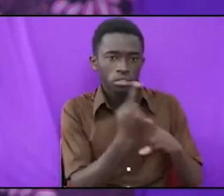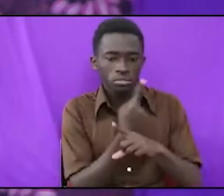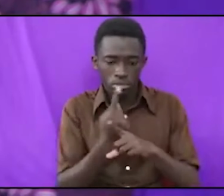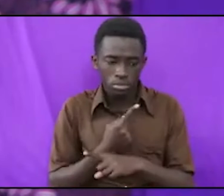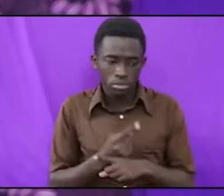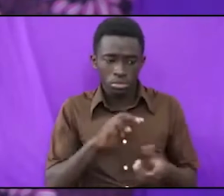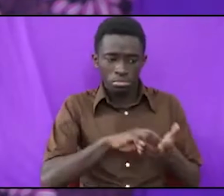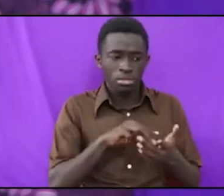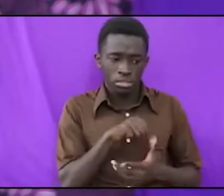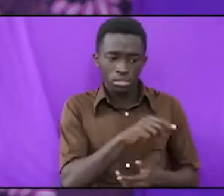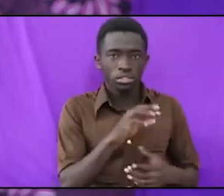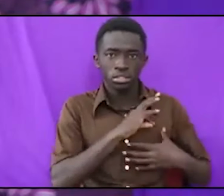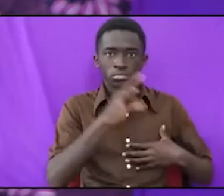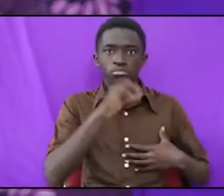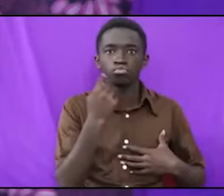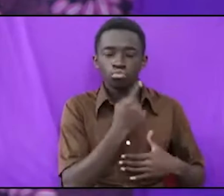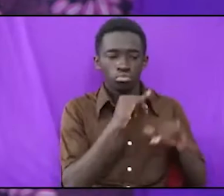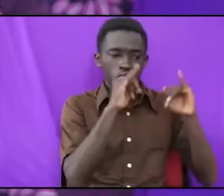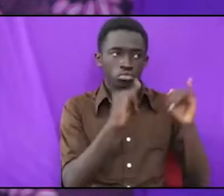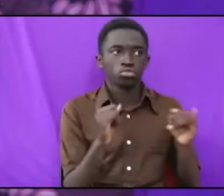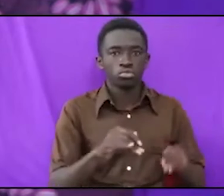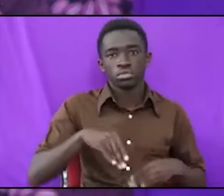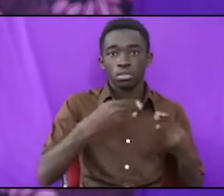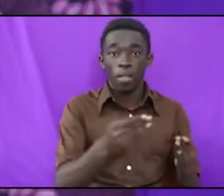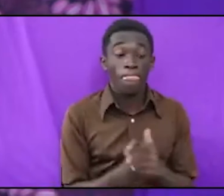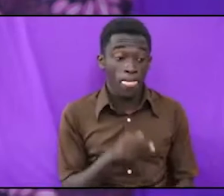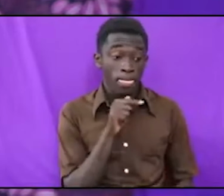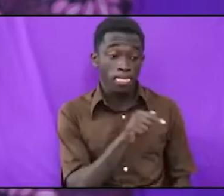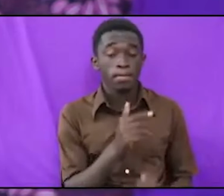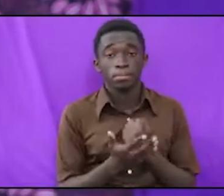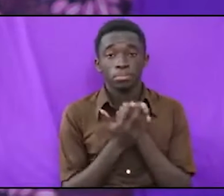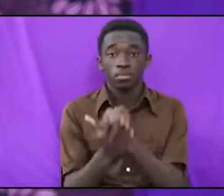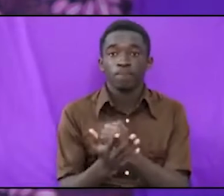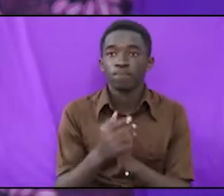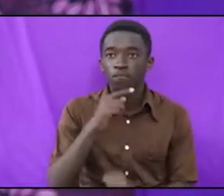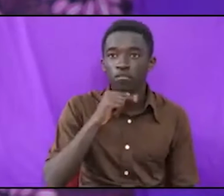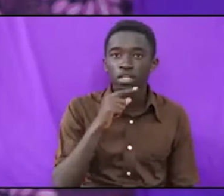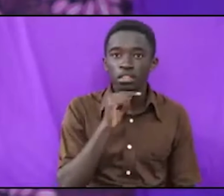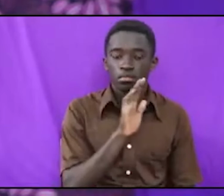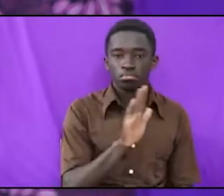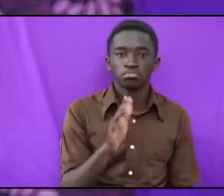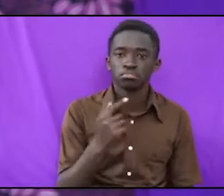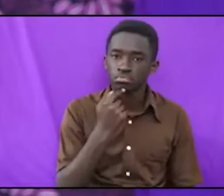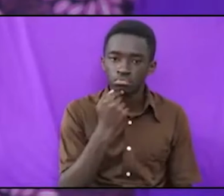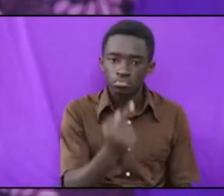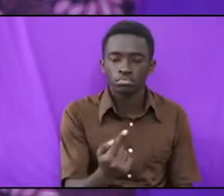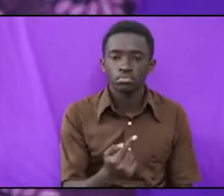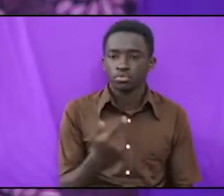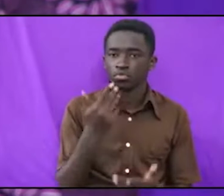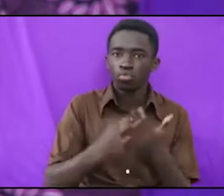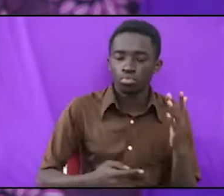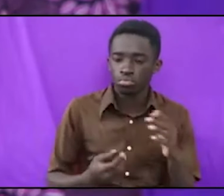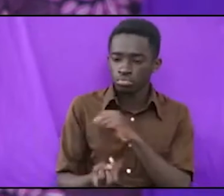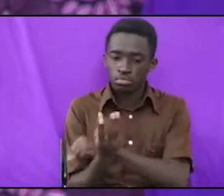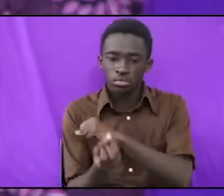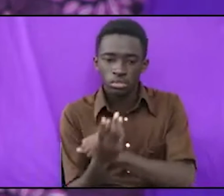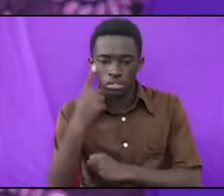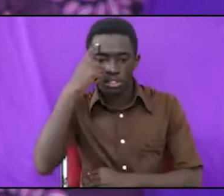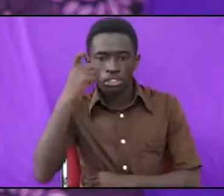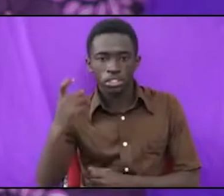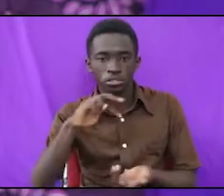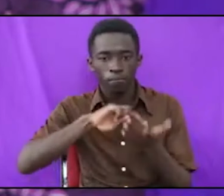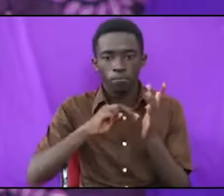God. And he helped your father by telling him, interpreting dreams and doing all that.